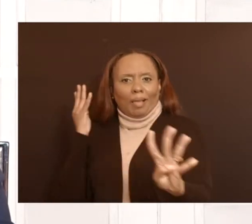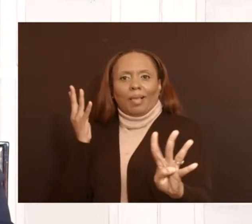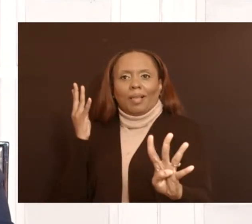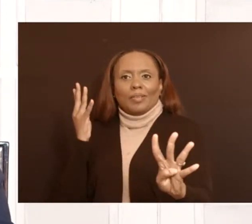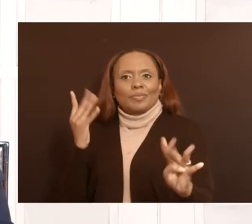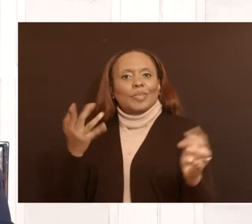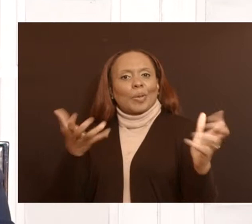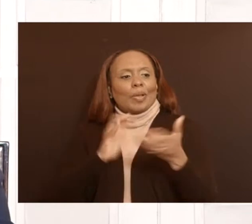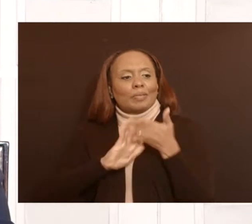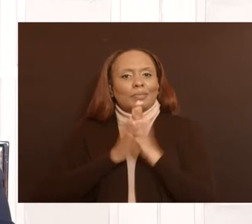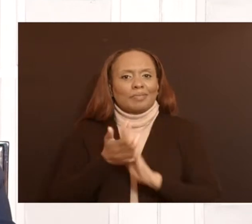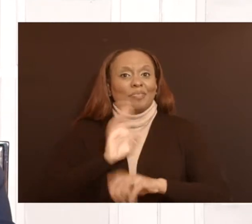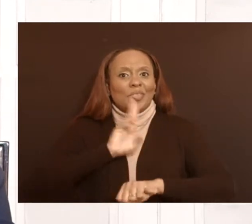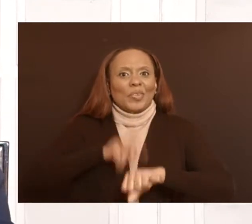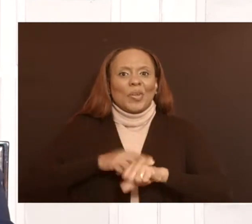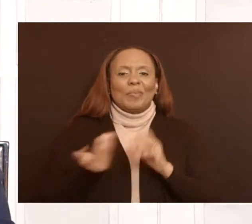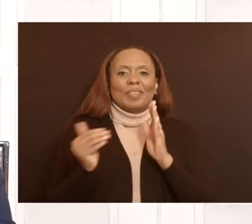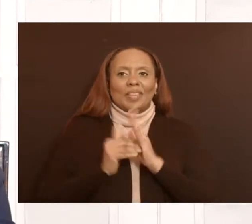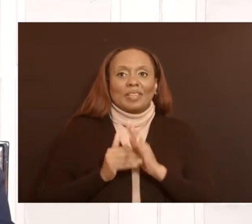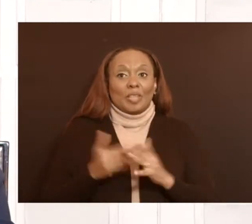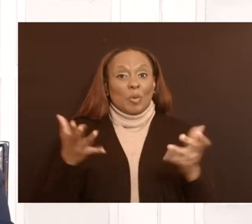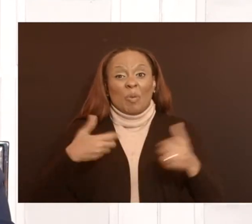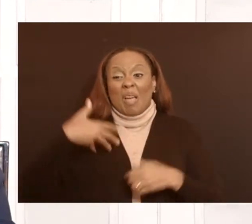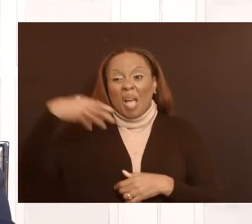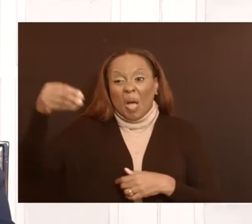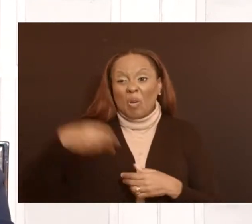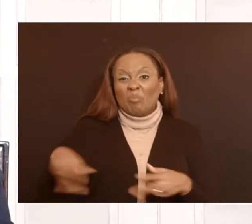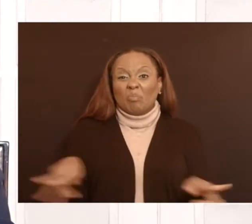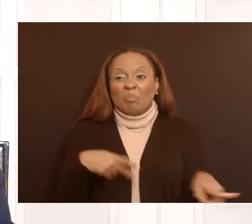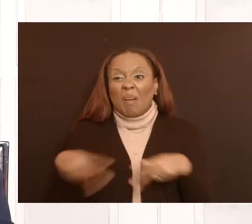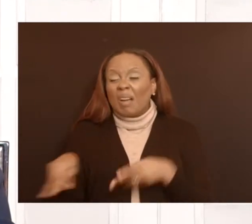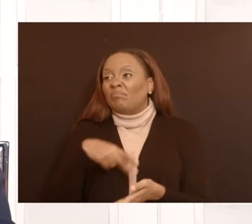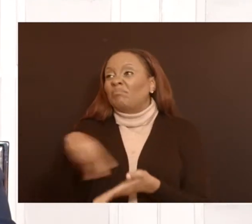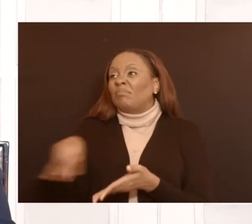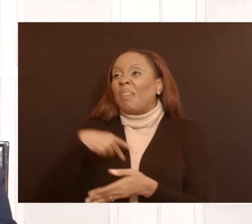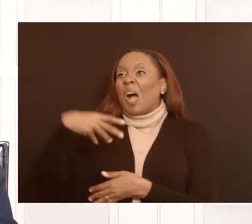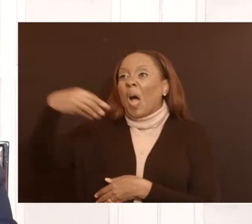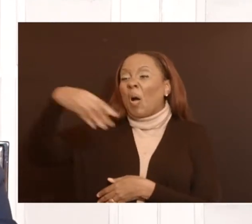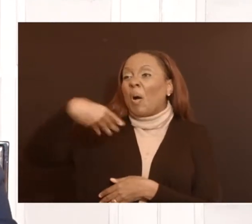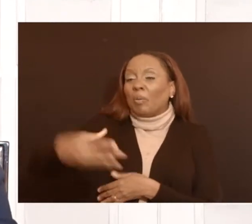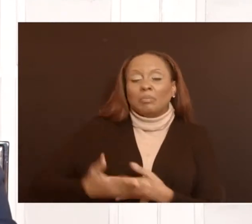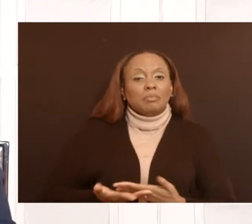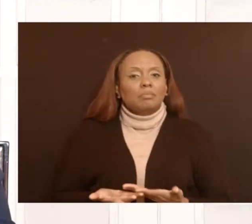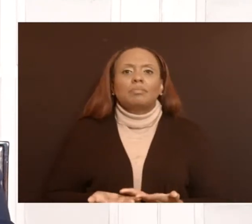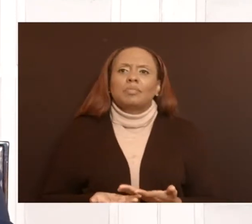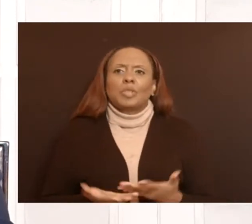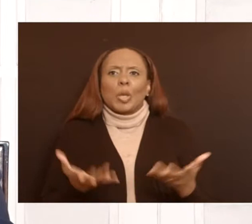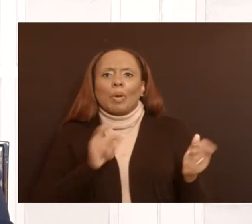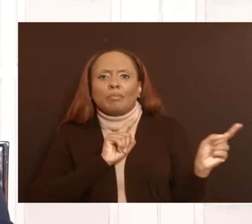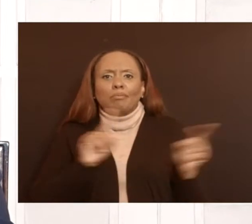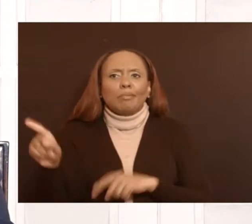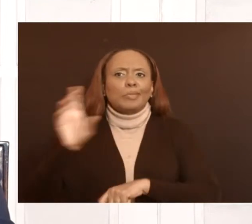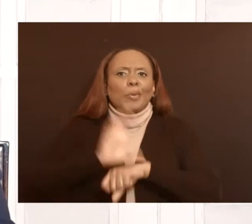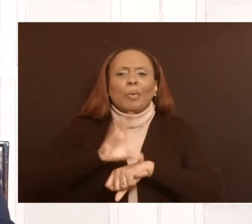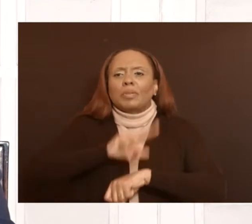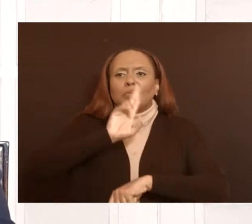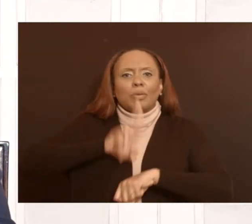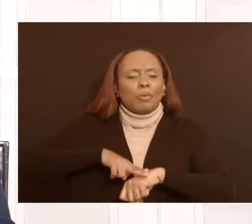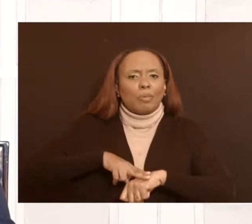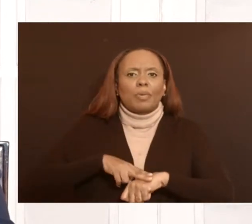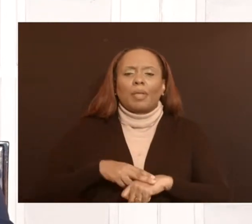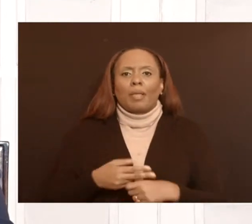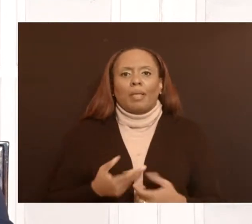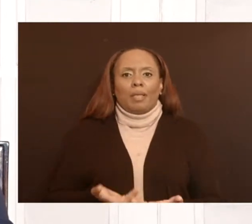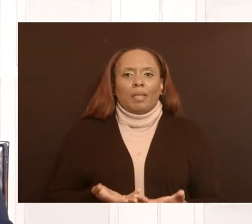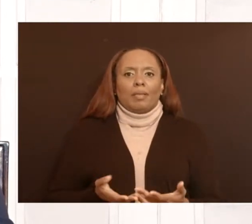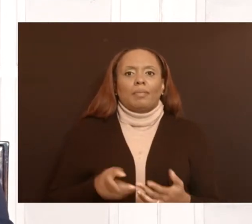back to normalcy in this country. You want to fet, you want to party, you want to do all of these things, right? You want to keep going to church as normal, right?